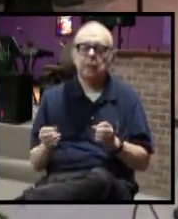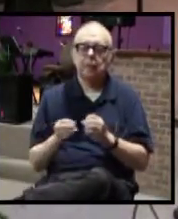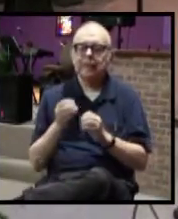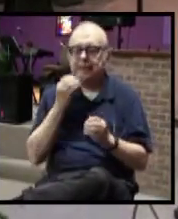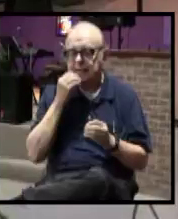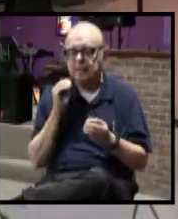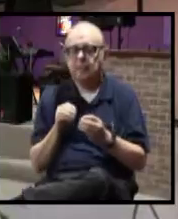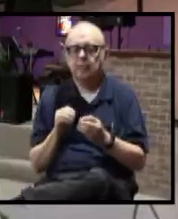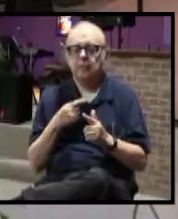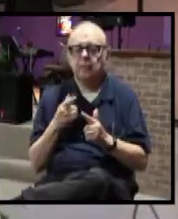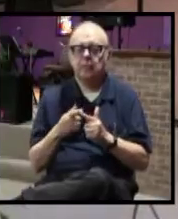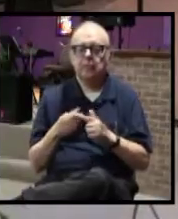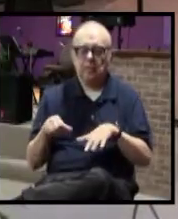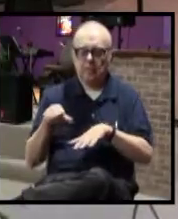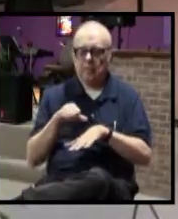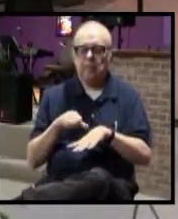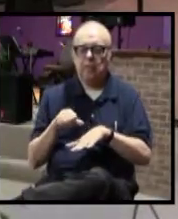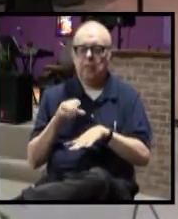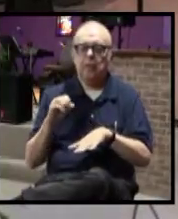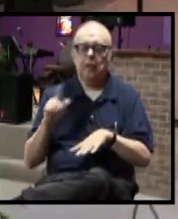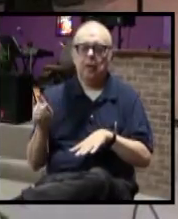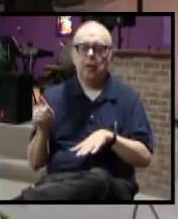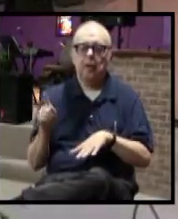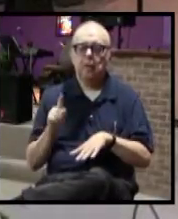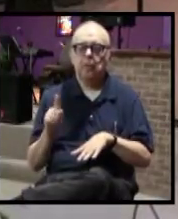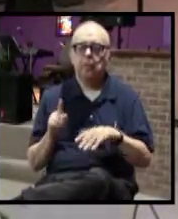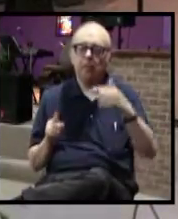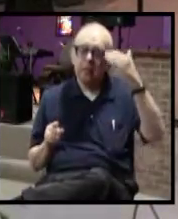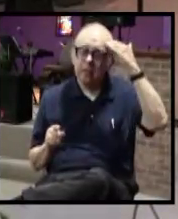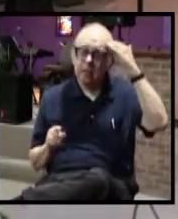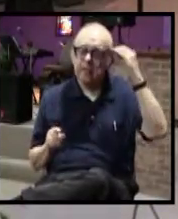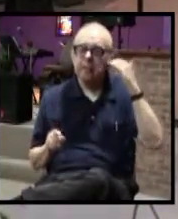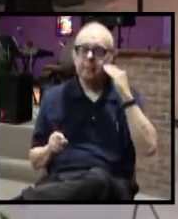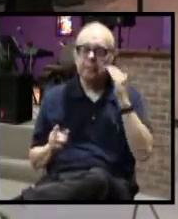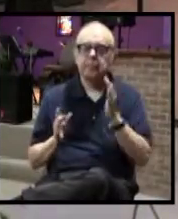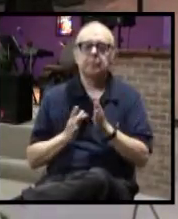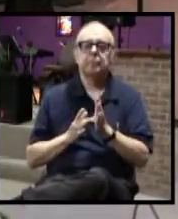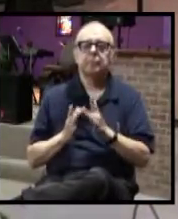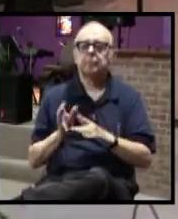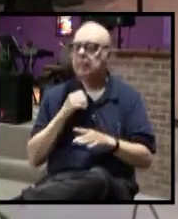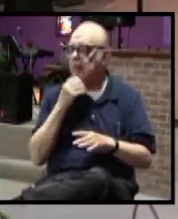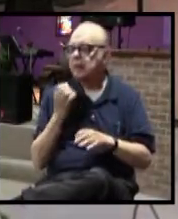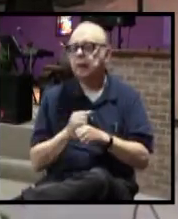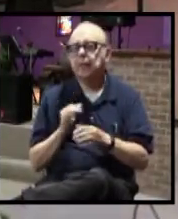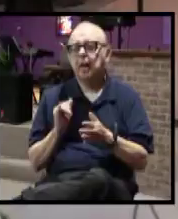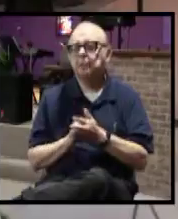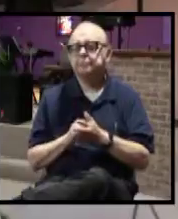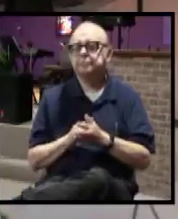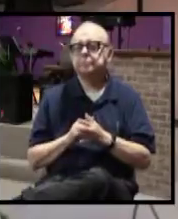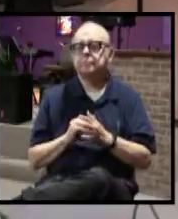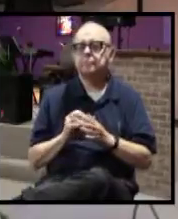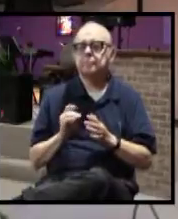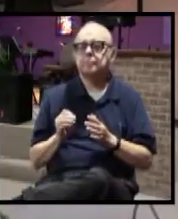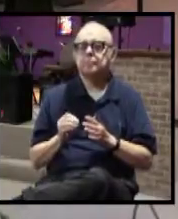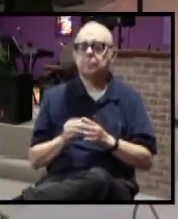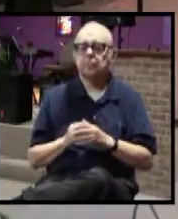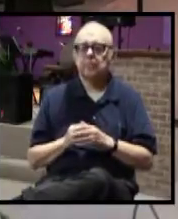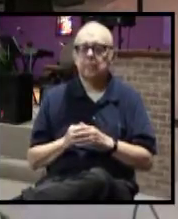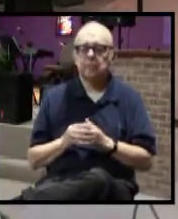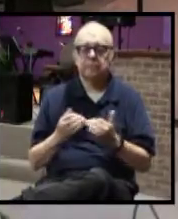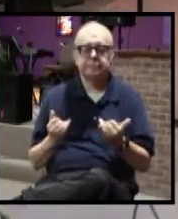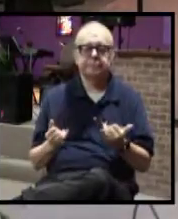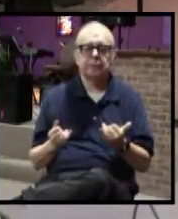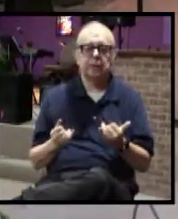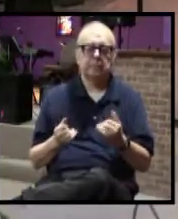They would greet you with a kiss. And then they would anoint you with oil on your head. Jesus didn't get that. Okay?